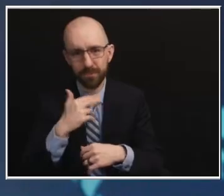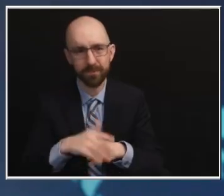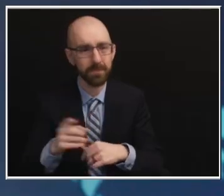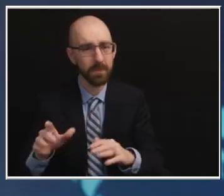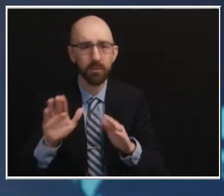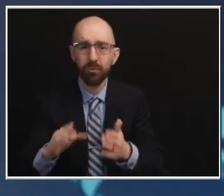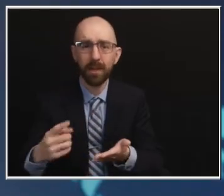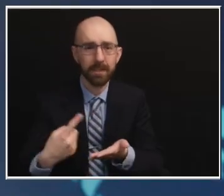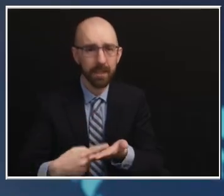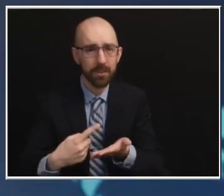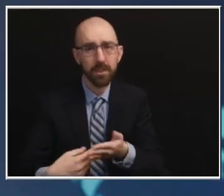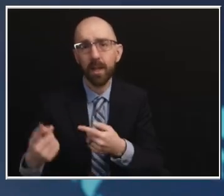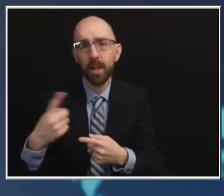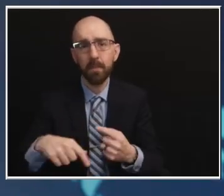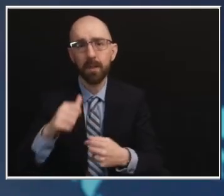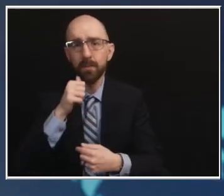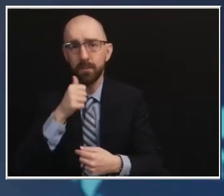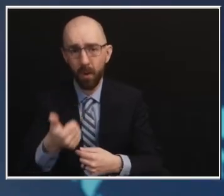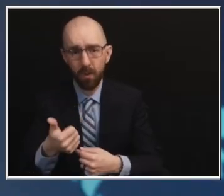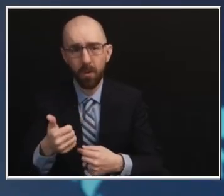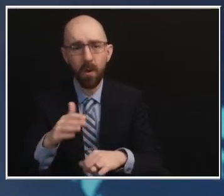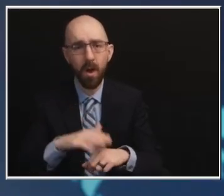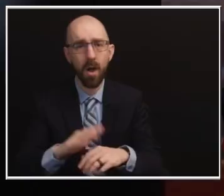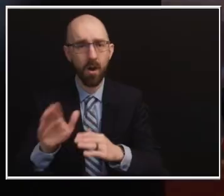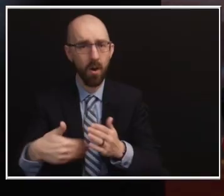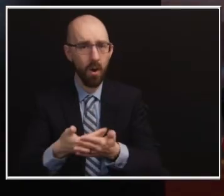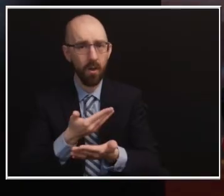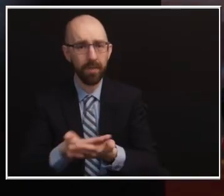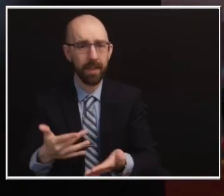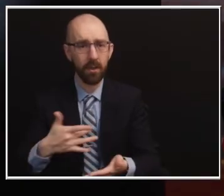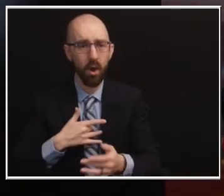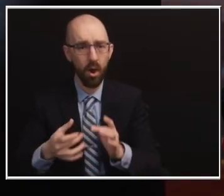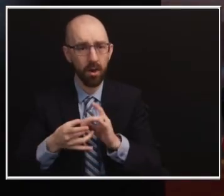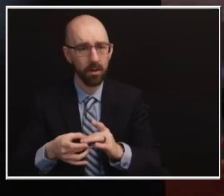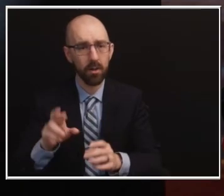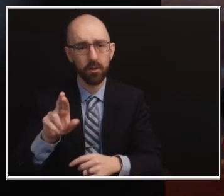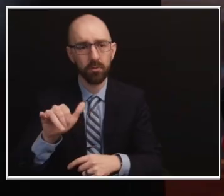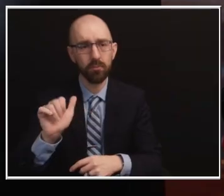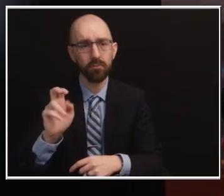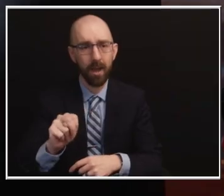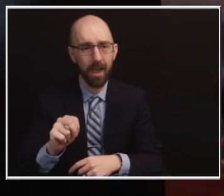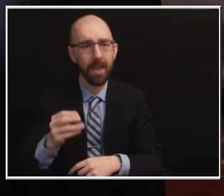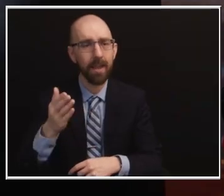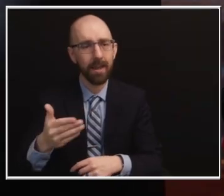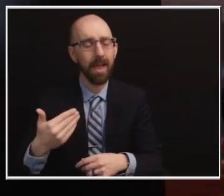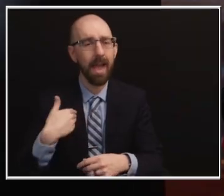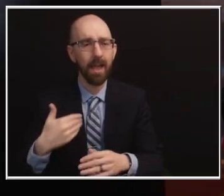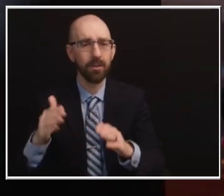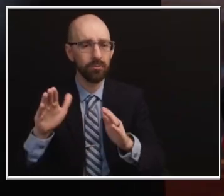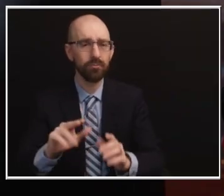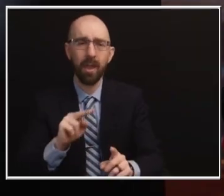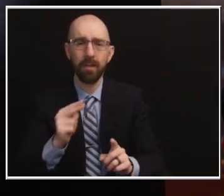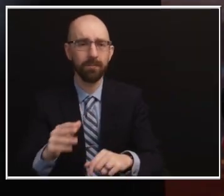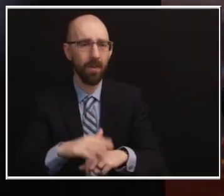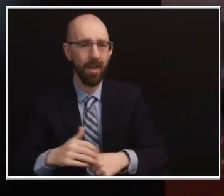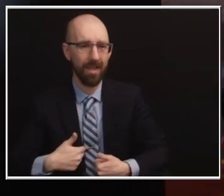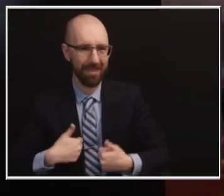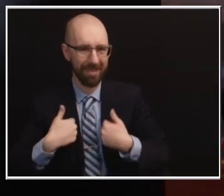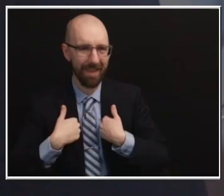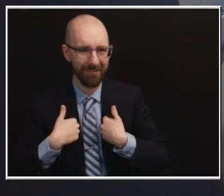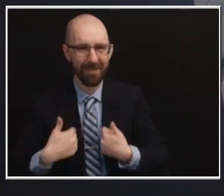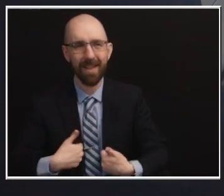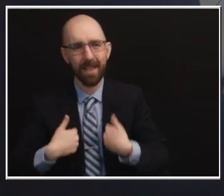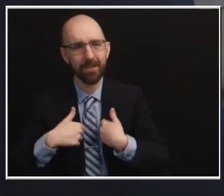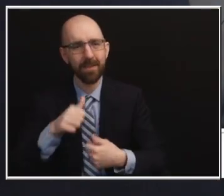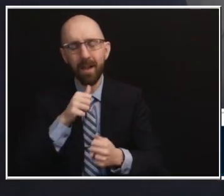discussion, and coming up tomorrow on All Things Heart, Ryan Azuth has a great outlook on life, a life that's not without